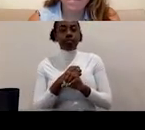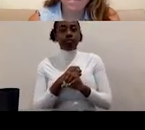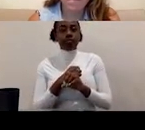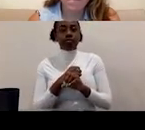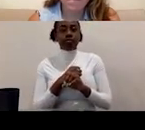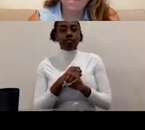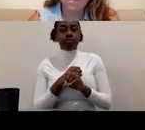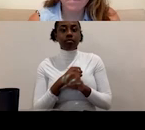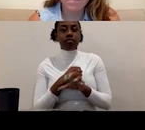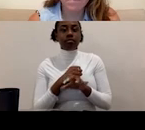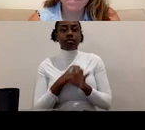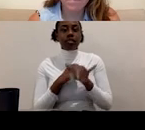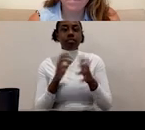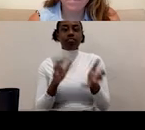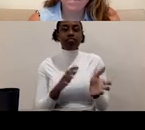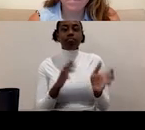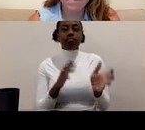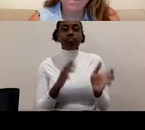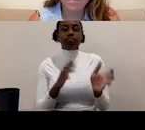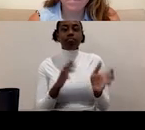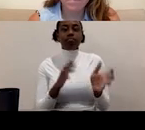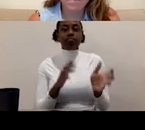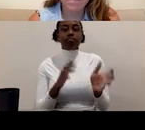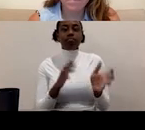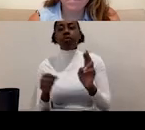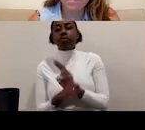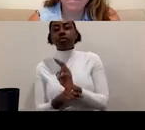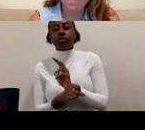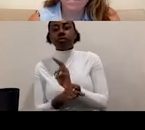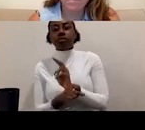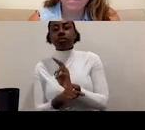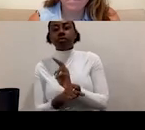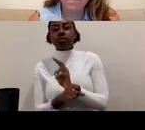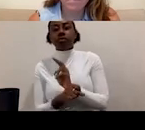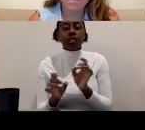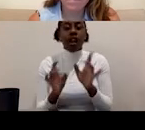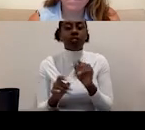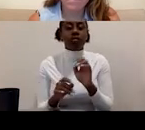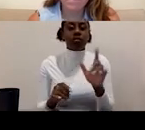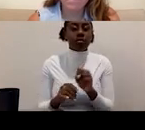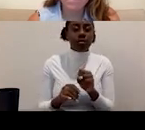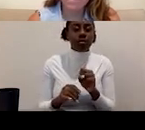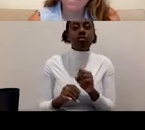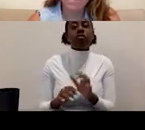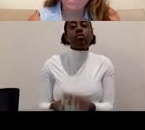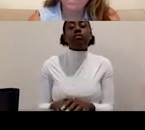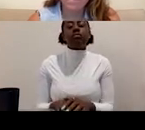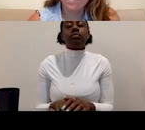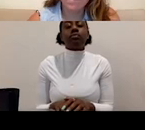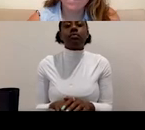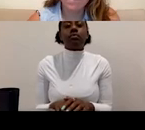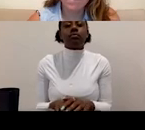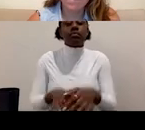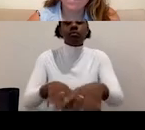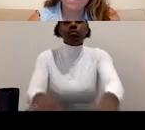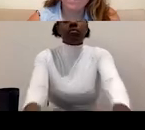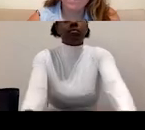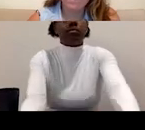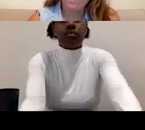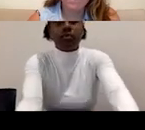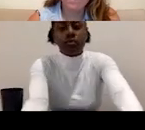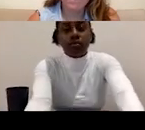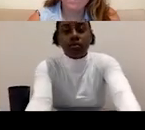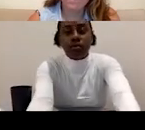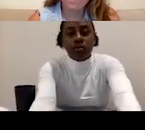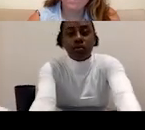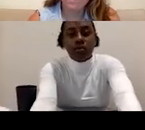tools in other spaces, right? So we consistently, you know, support bans against the police use of facial